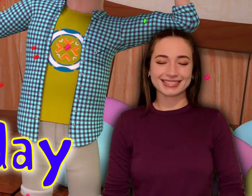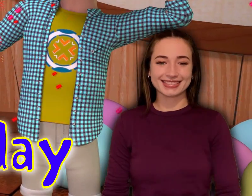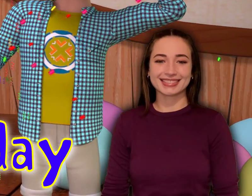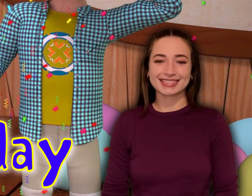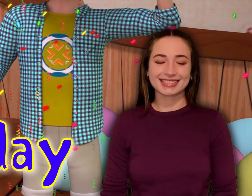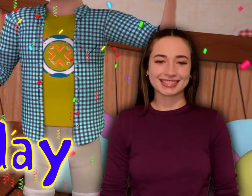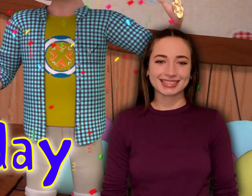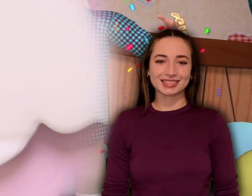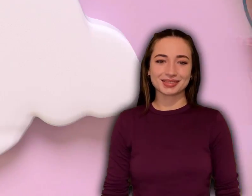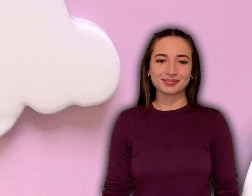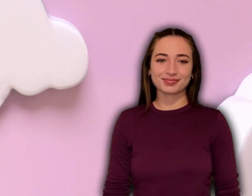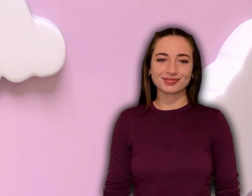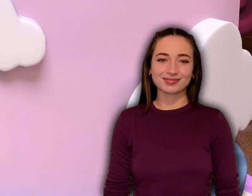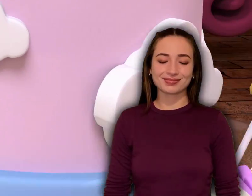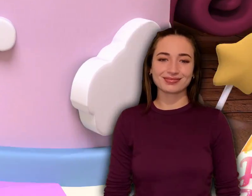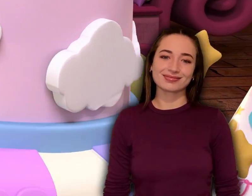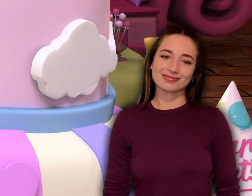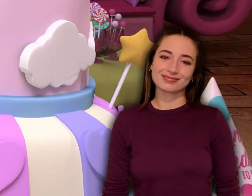happy